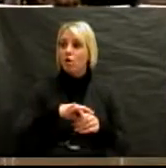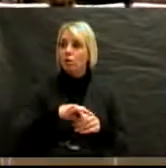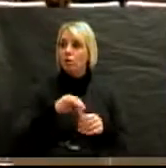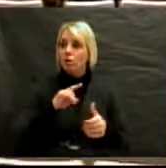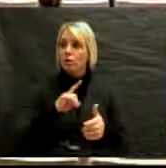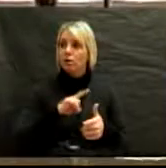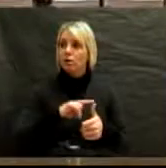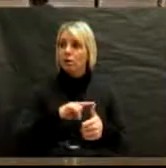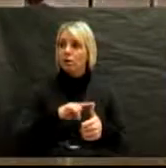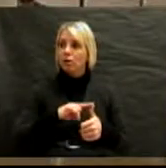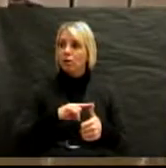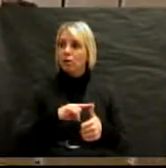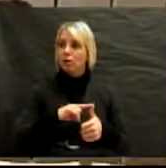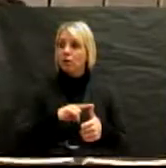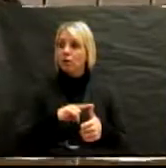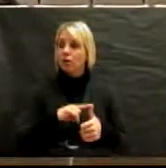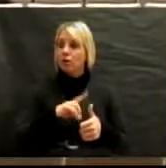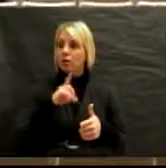No?